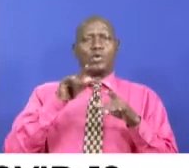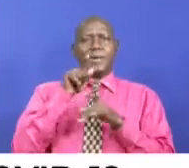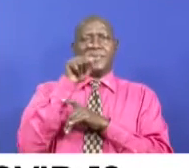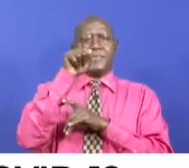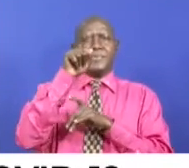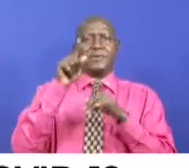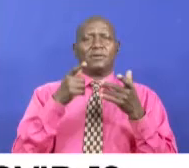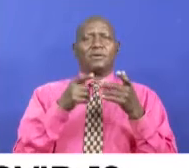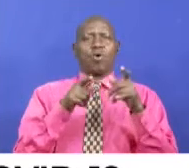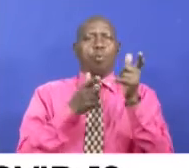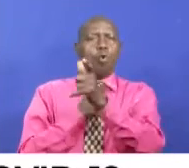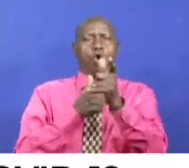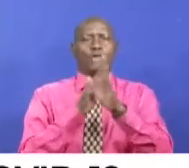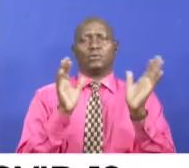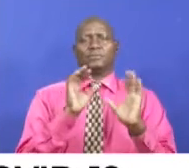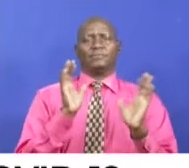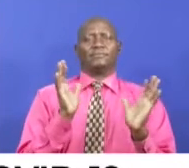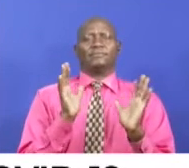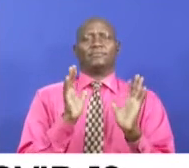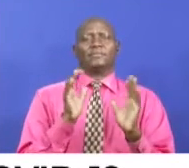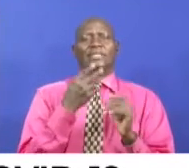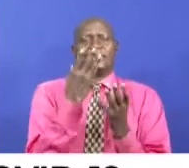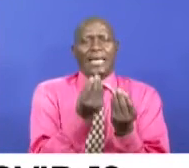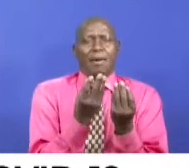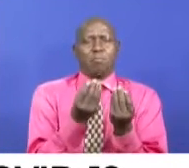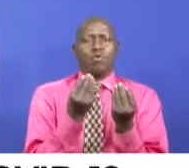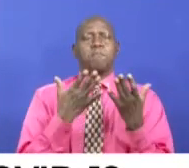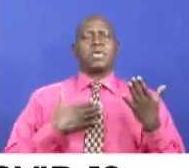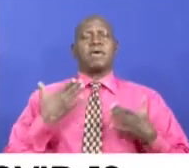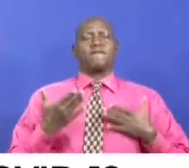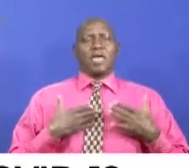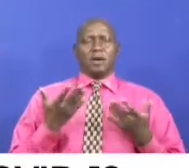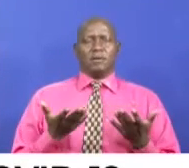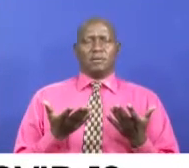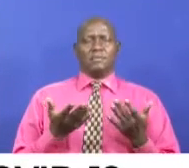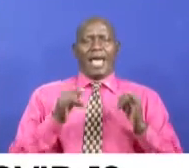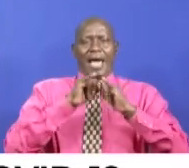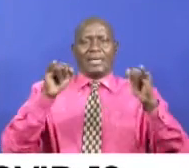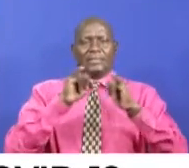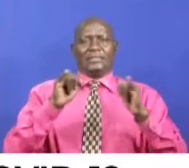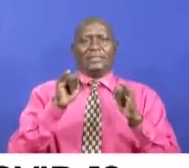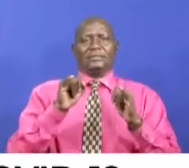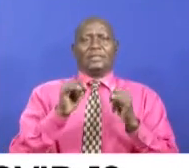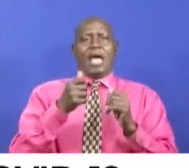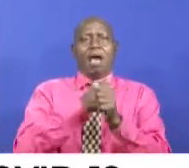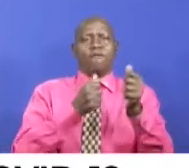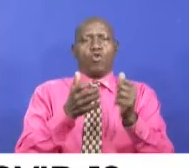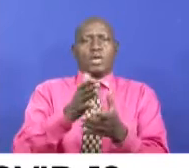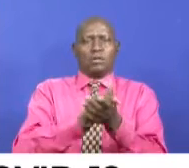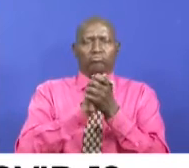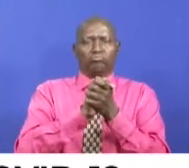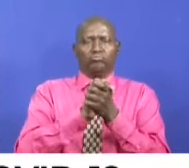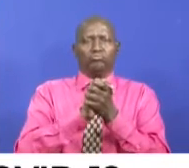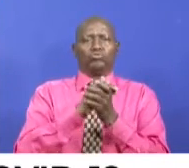Simple behavioral and hygiene measures, such as avoiding handshakes, washing hands with